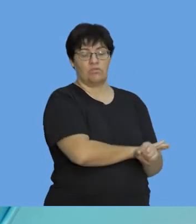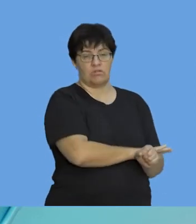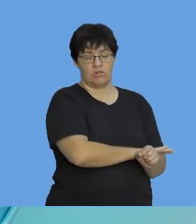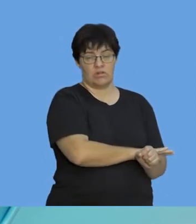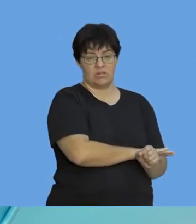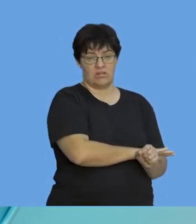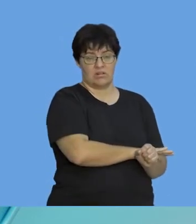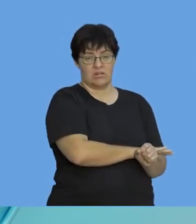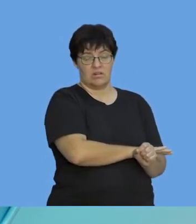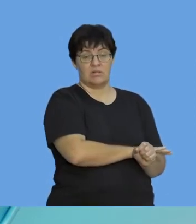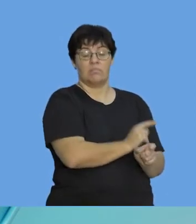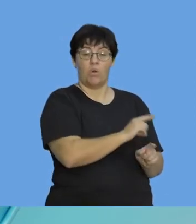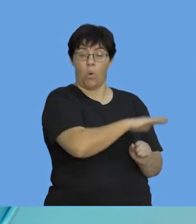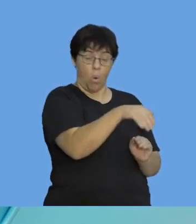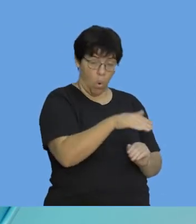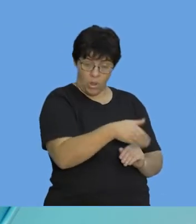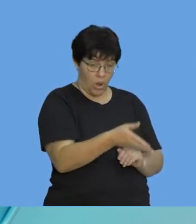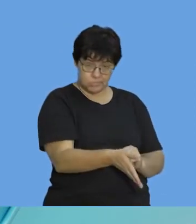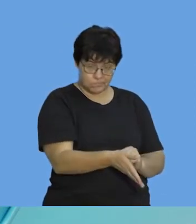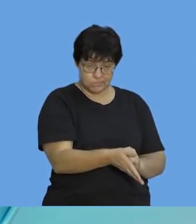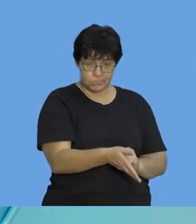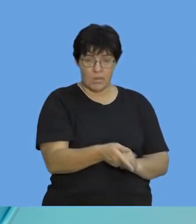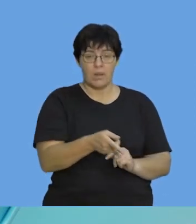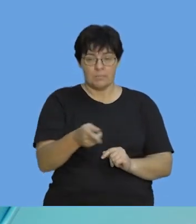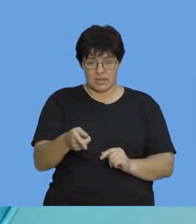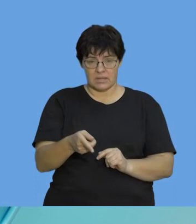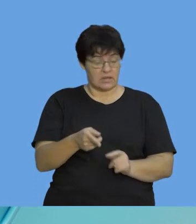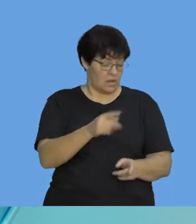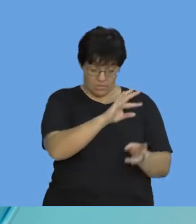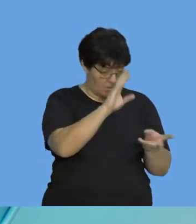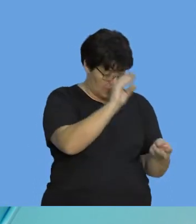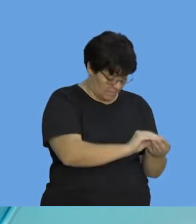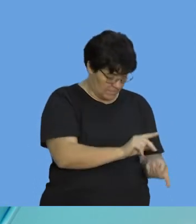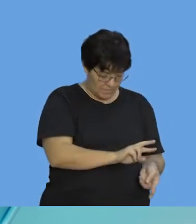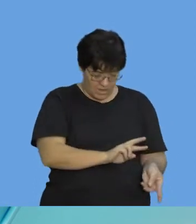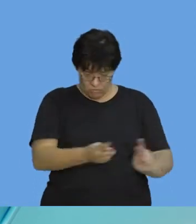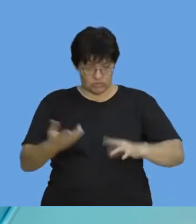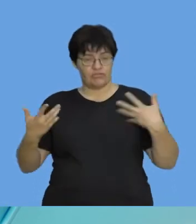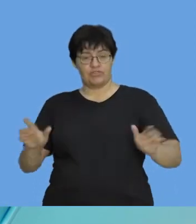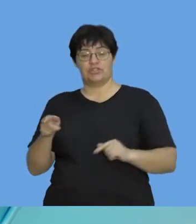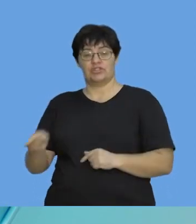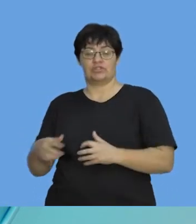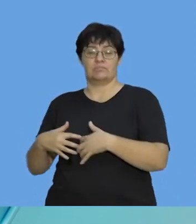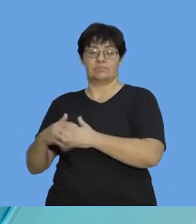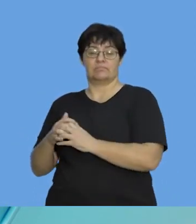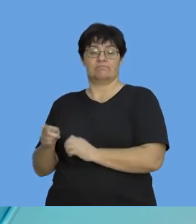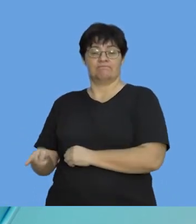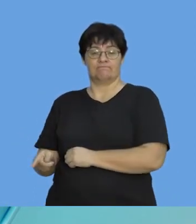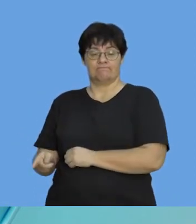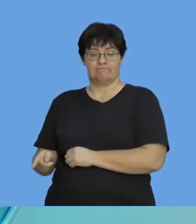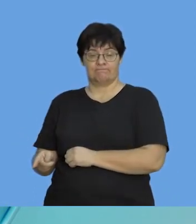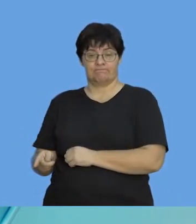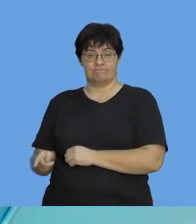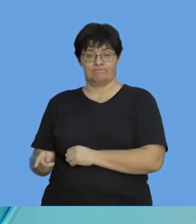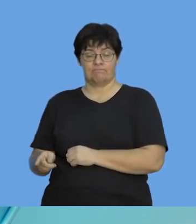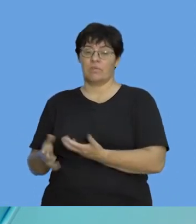don't have all the reactants present, then the reaction stops to happen. I think it's logic. Then by that time, we would say, okay,